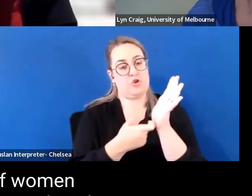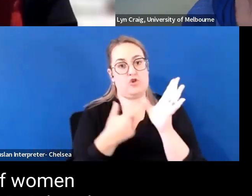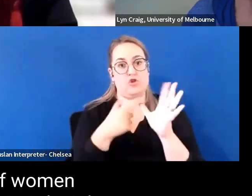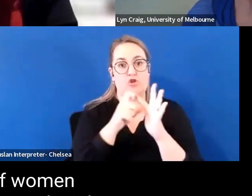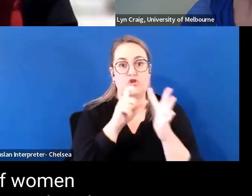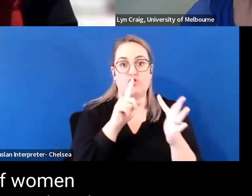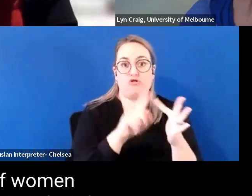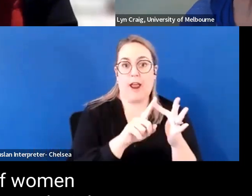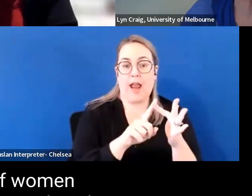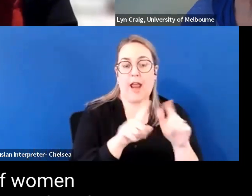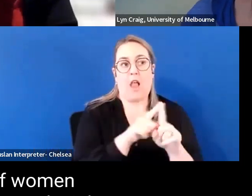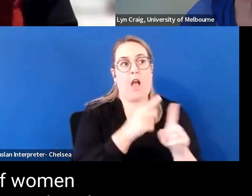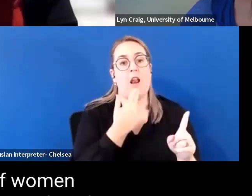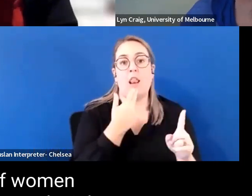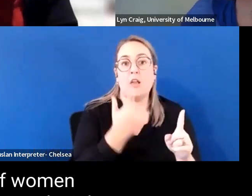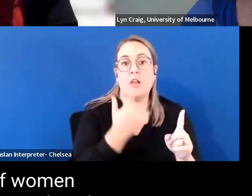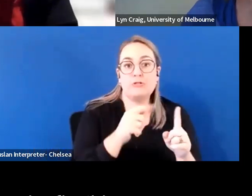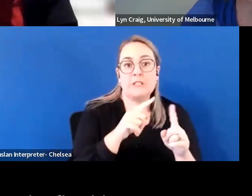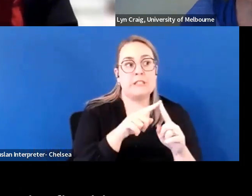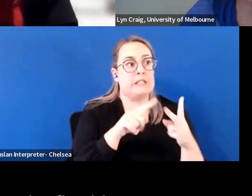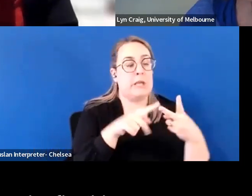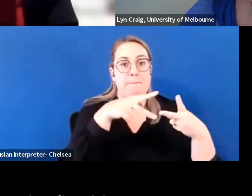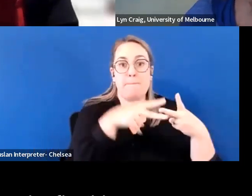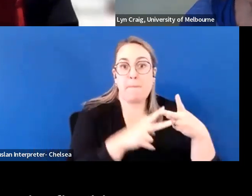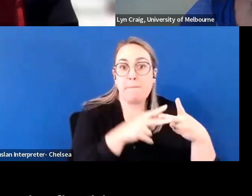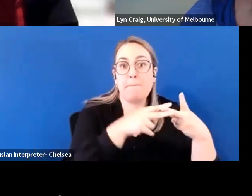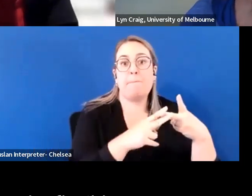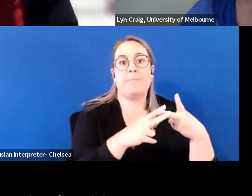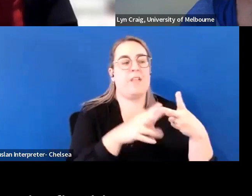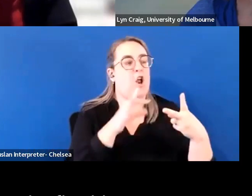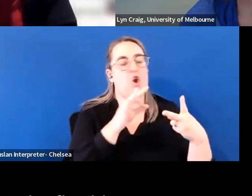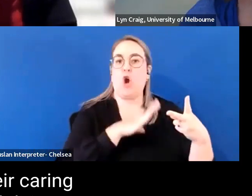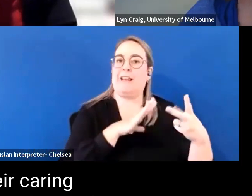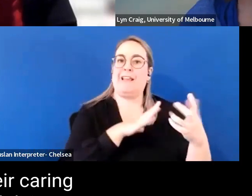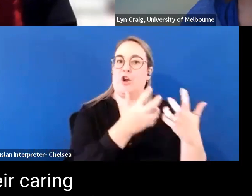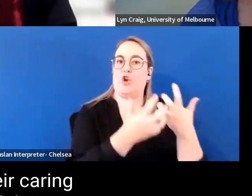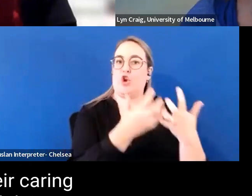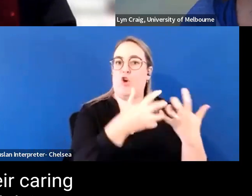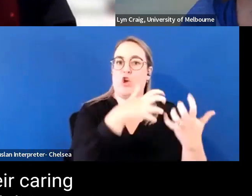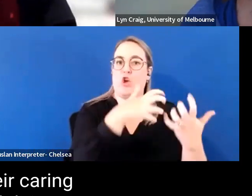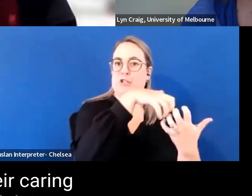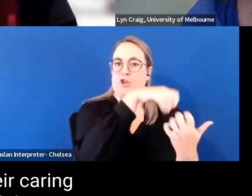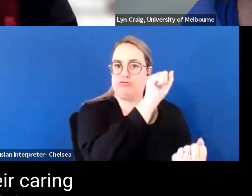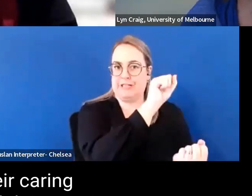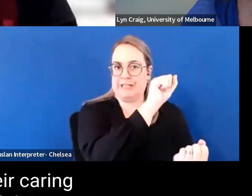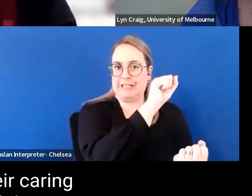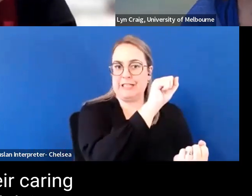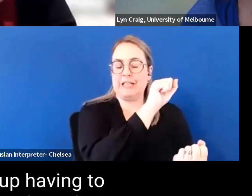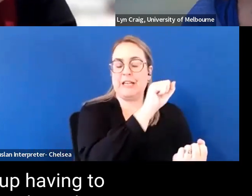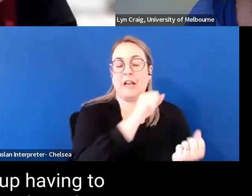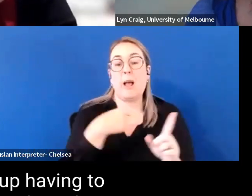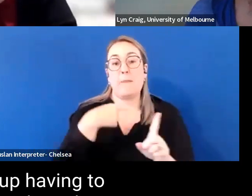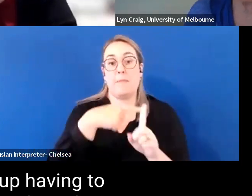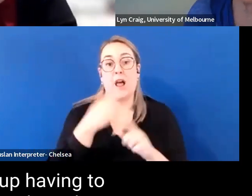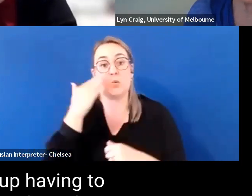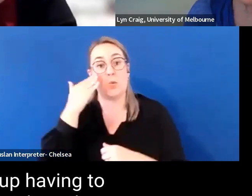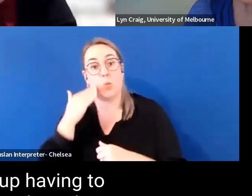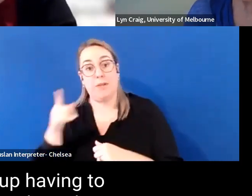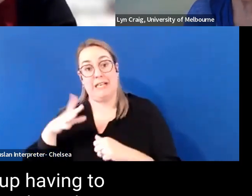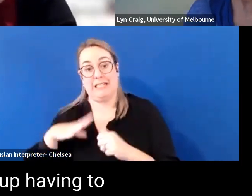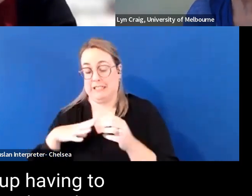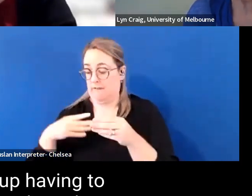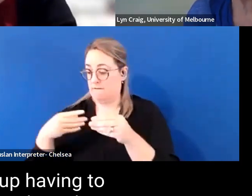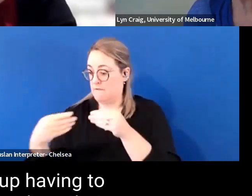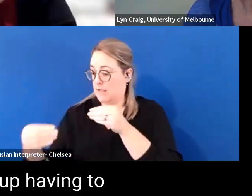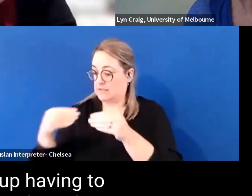a lot of women are still hoping to take jobs that allow them to be flexible around their caring responsibilities, but often end up having to